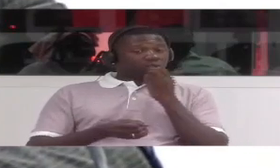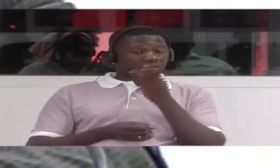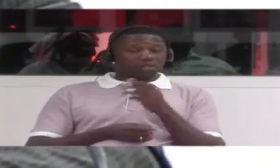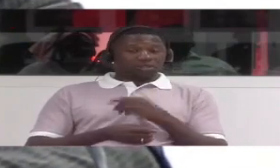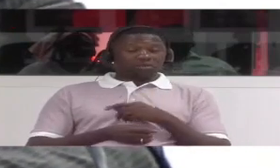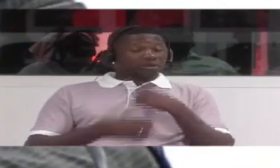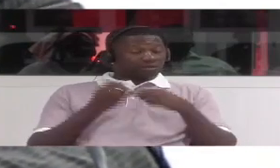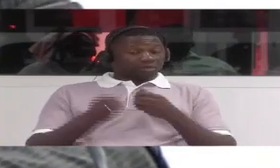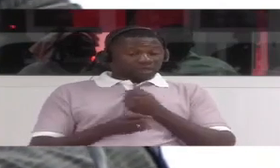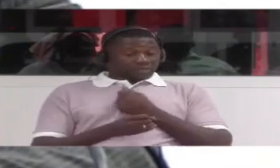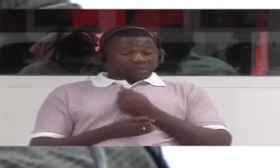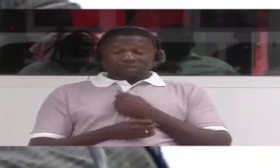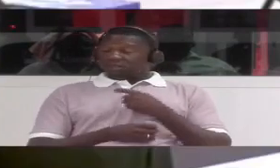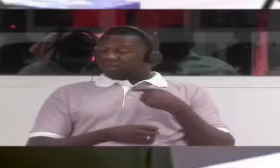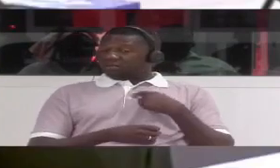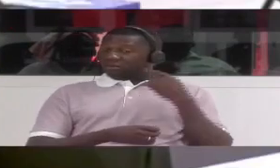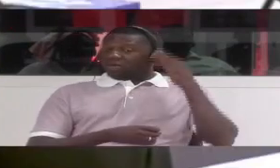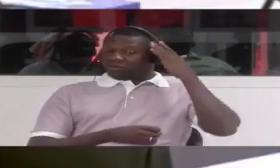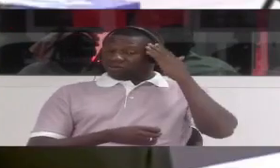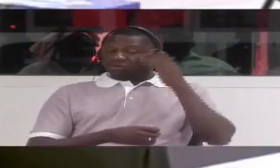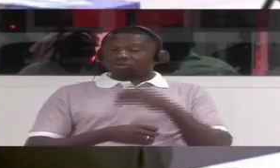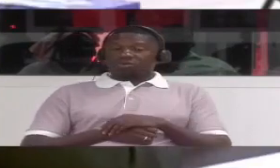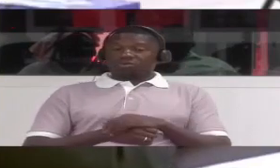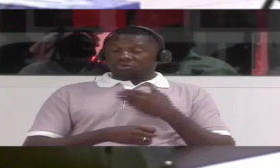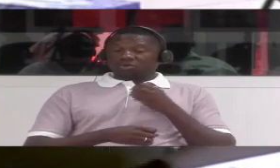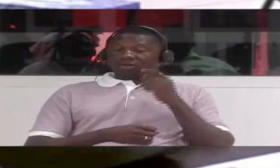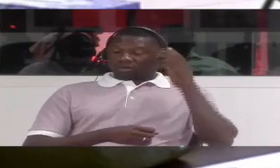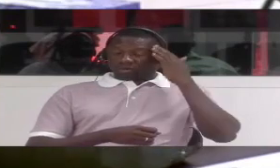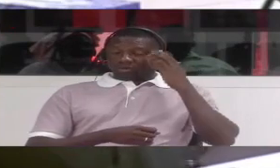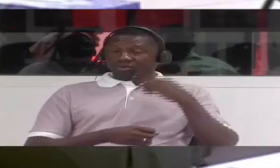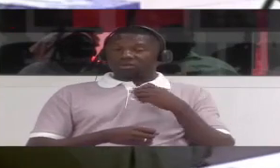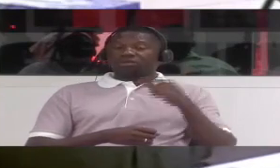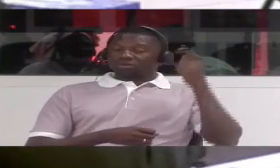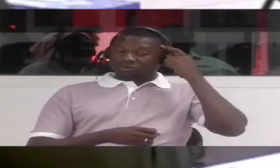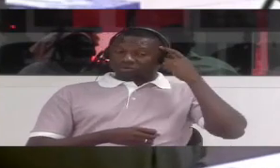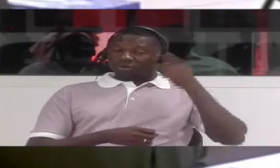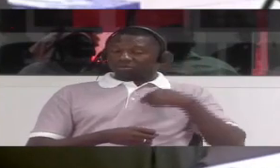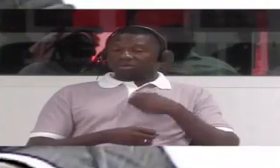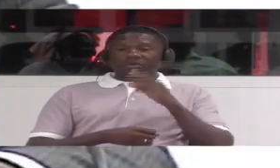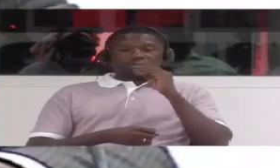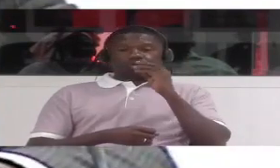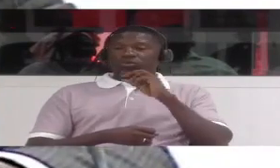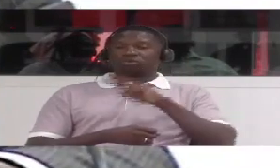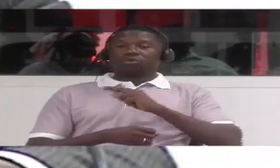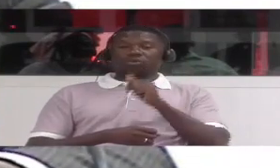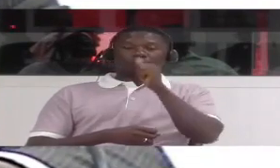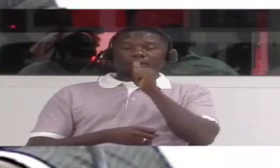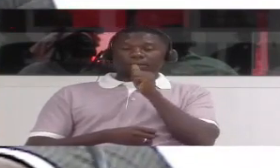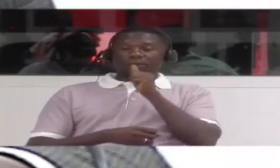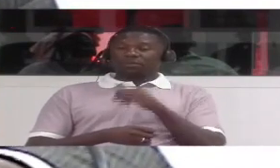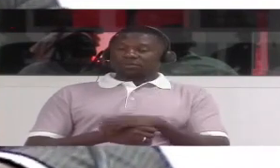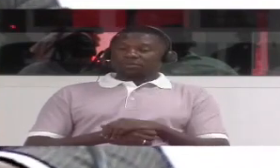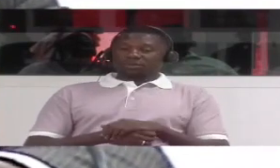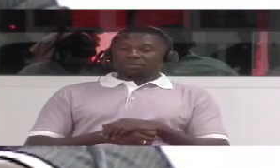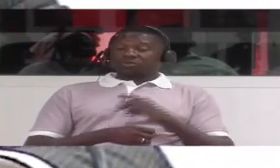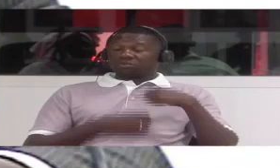feared when he said I should have been killed. I would have been killed right away because he knew I wouldn't talk. I was pretty scared and continued to be even after